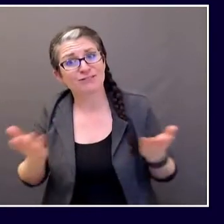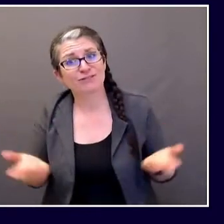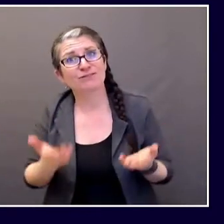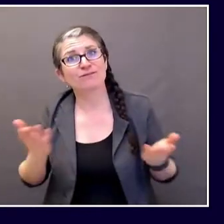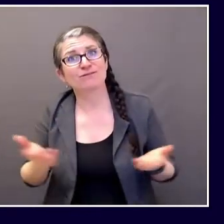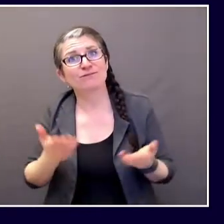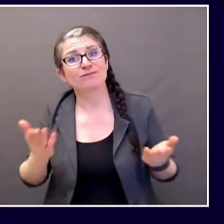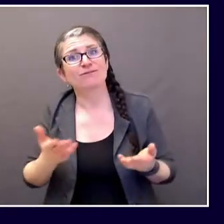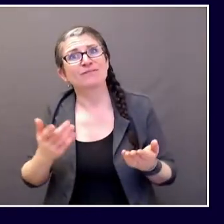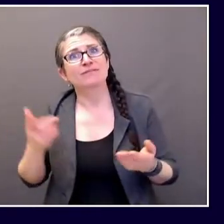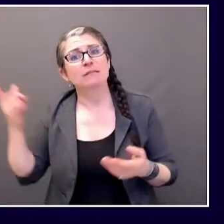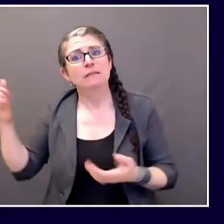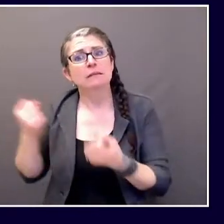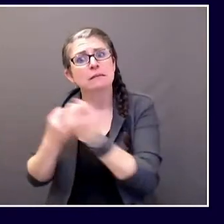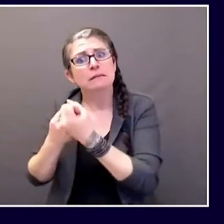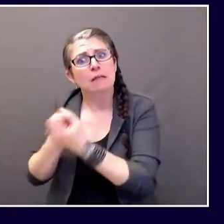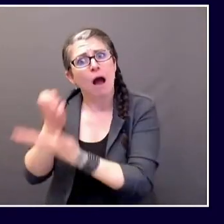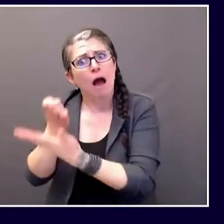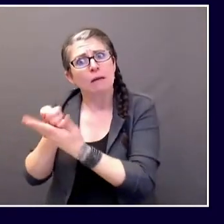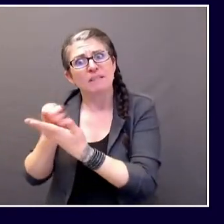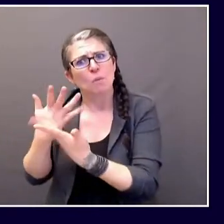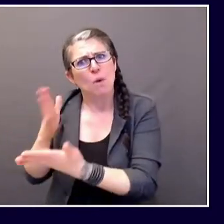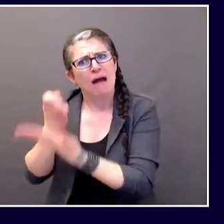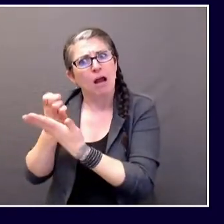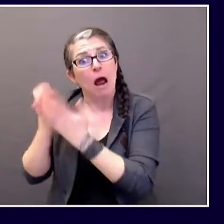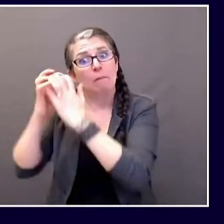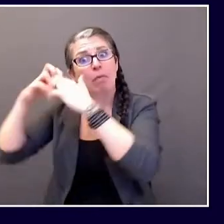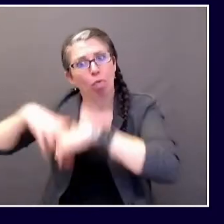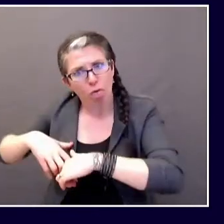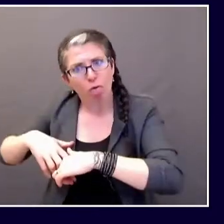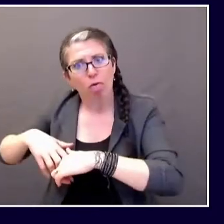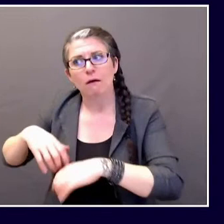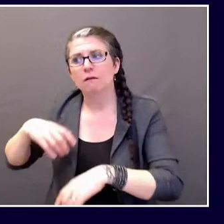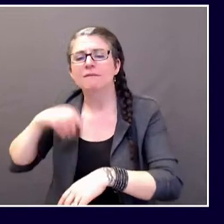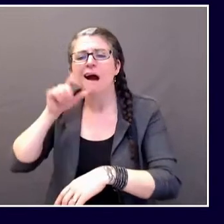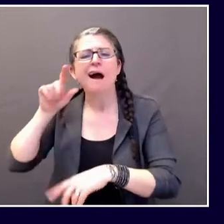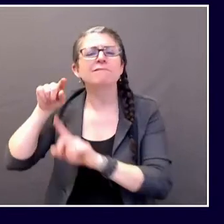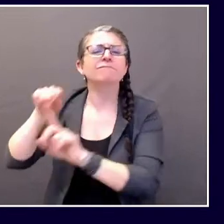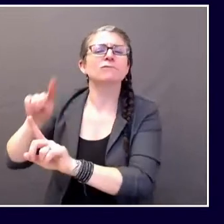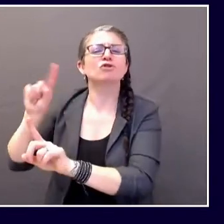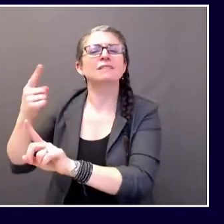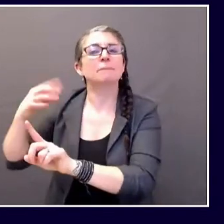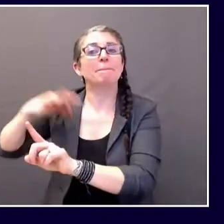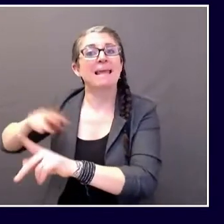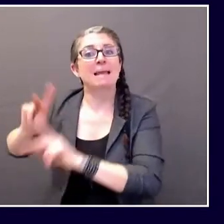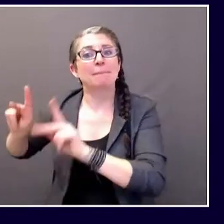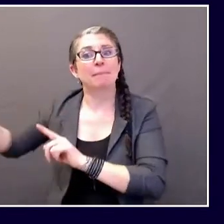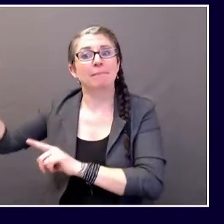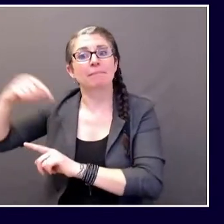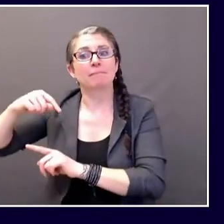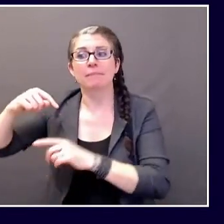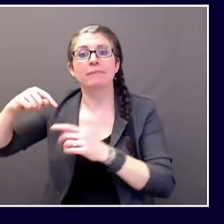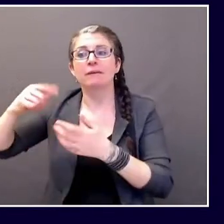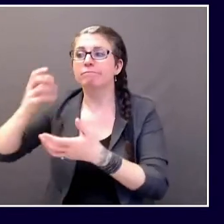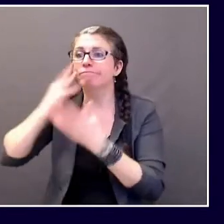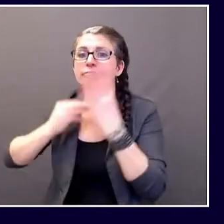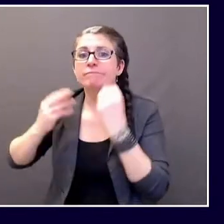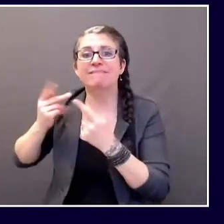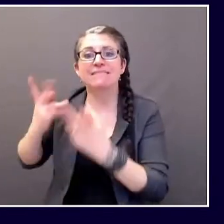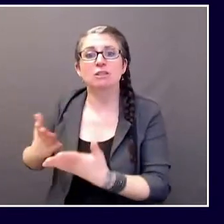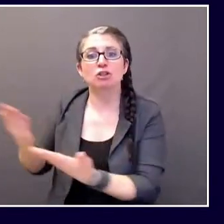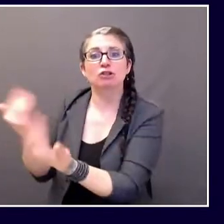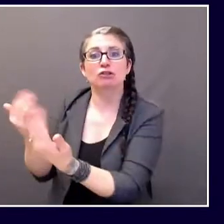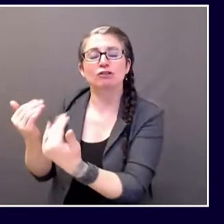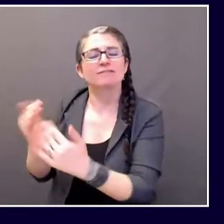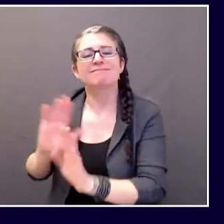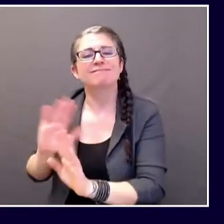not just tourism, but different sectors of our economy that have been hard hit by the pandemic? So we, again, are undertaking this in an